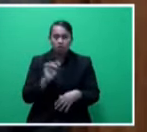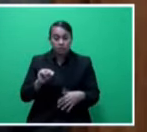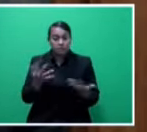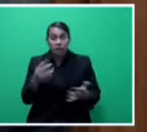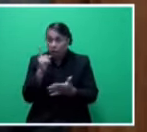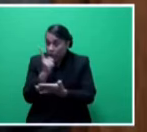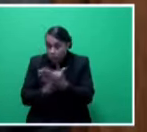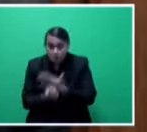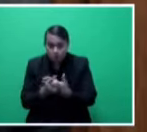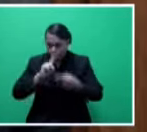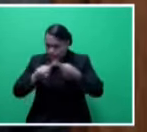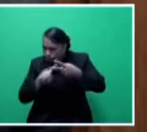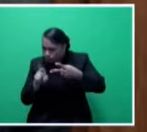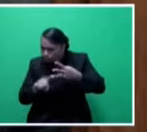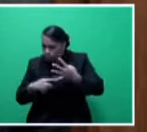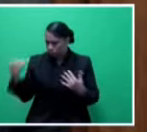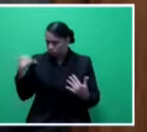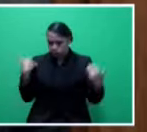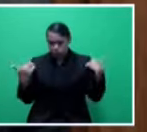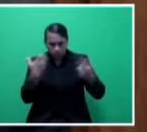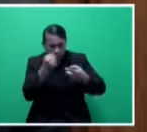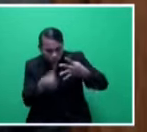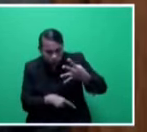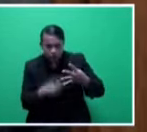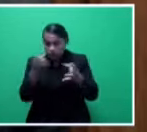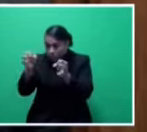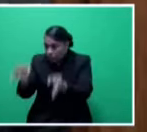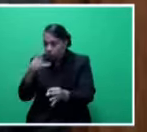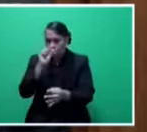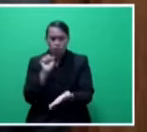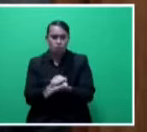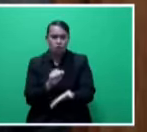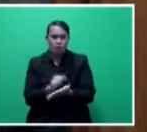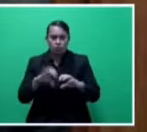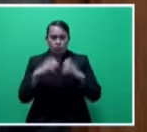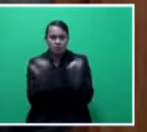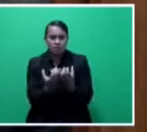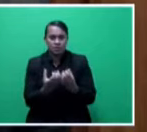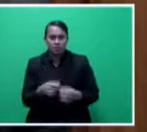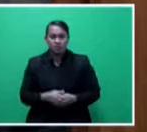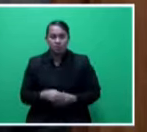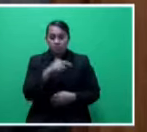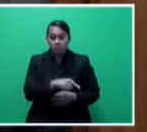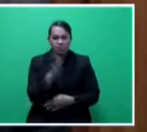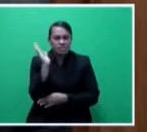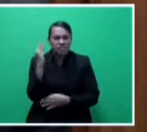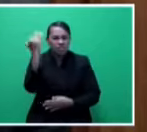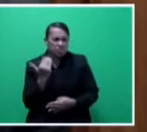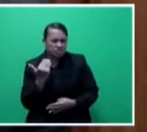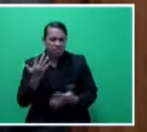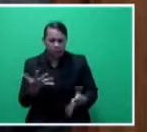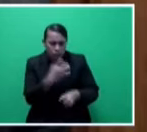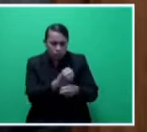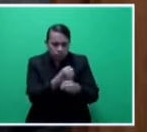that decision makers are effective in decision making. These two developments, the presentation of briefs in simple to understand terms,